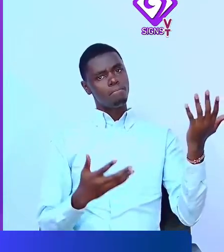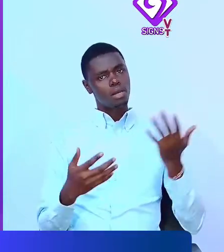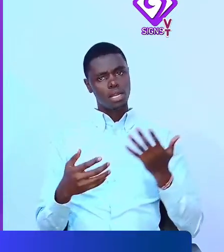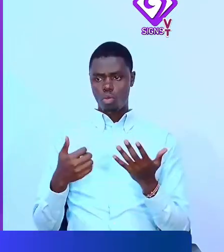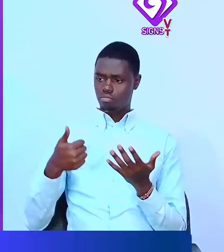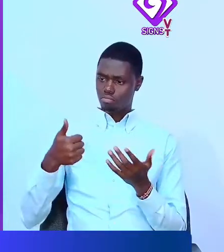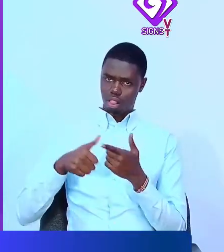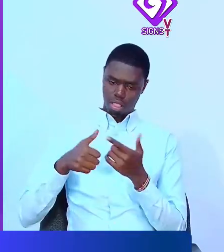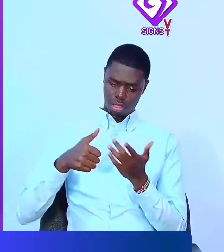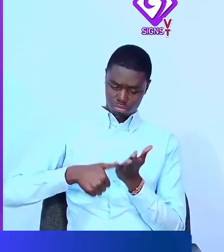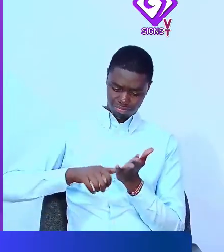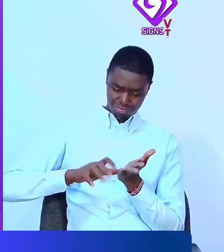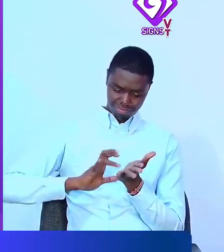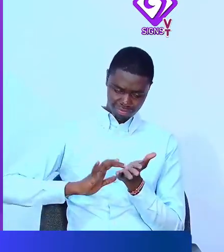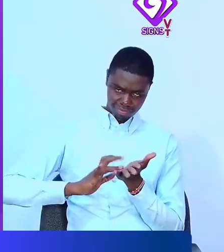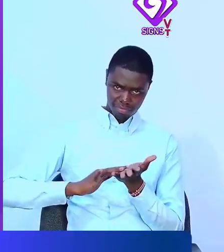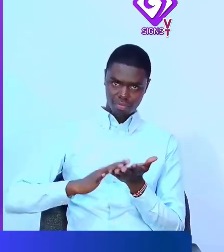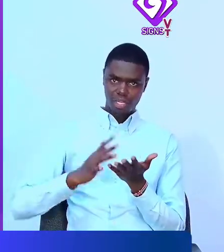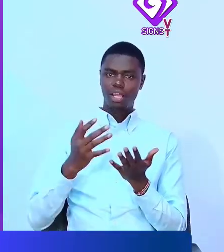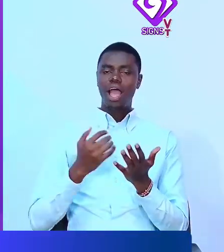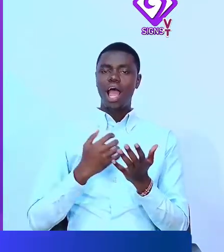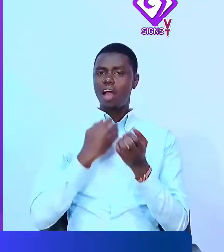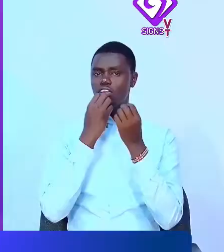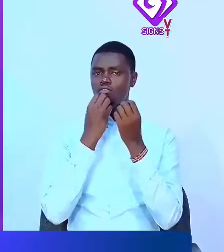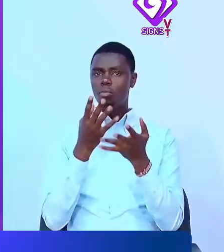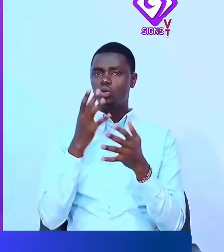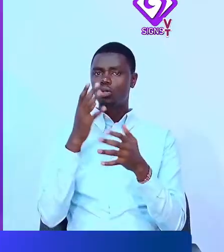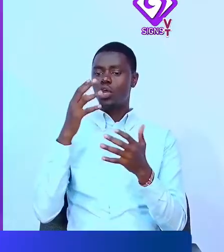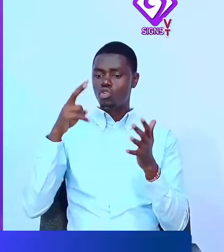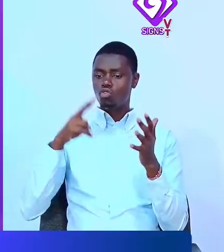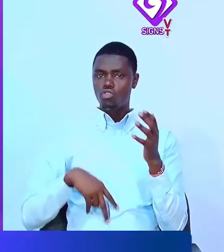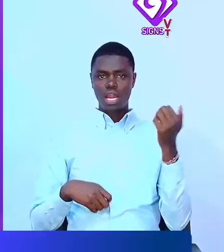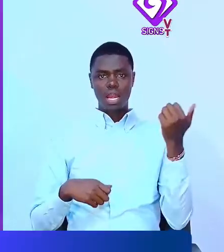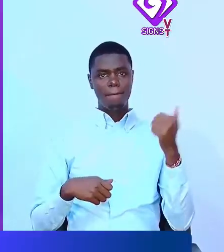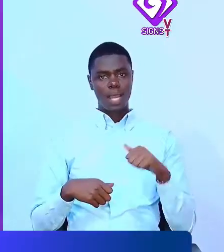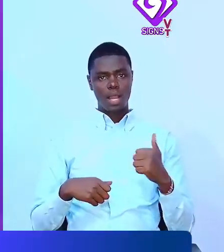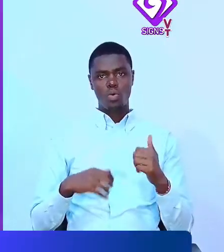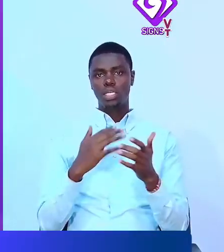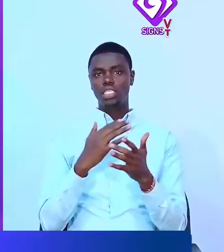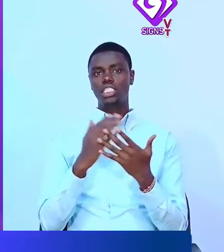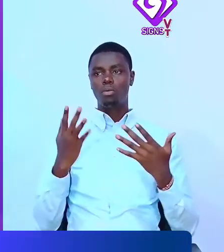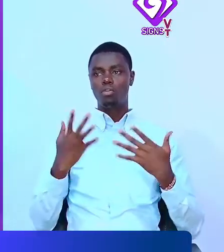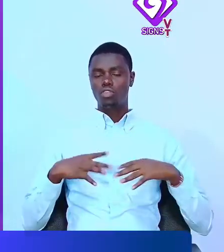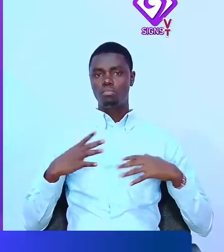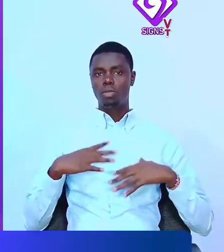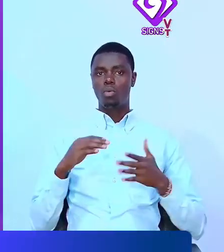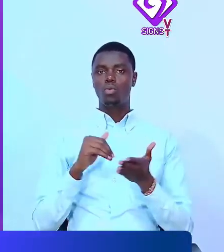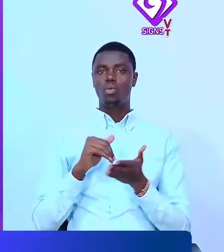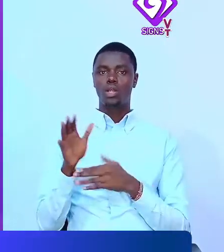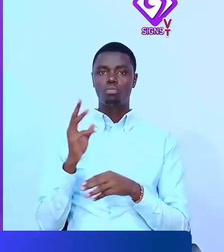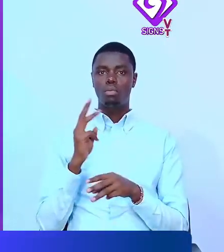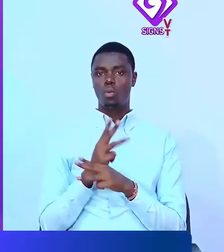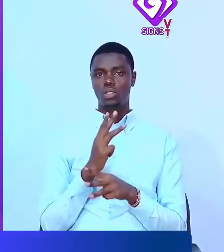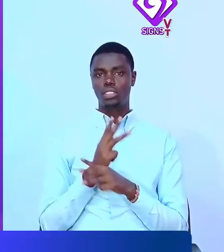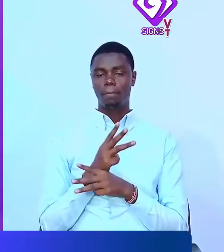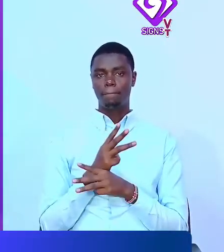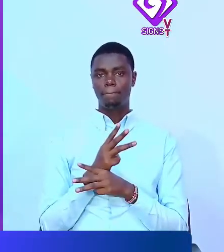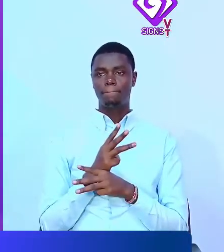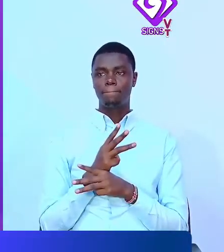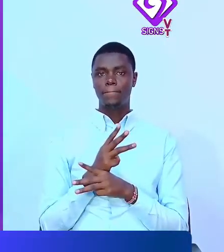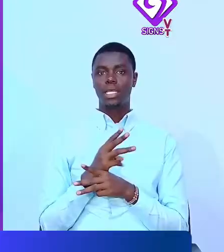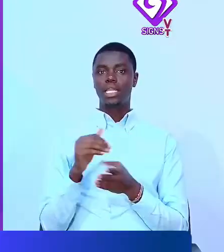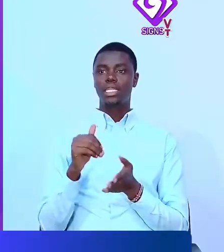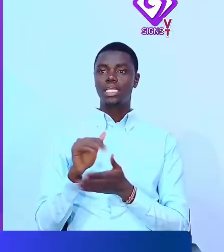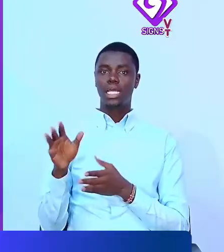thumbprint. You know, there are information which you have not read there. Some of those people are sending WhatsApp messages. They